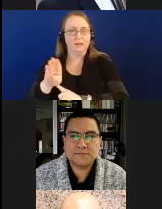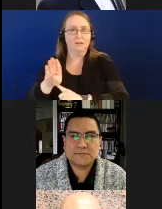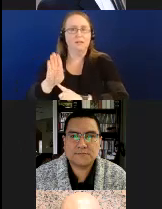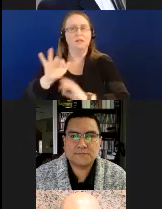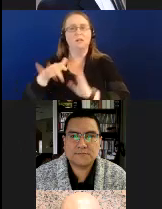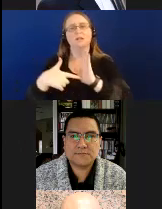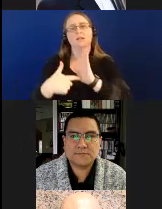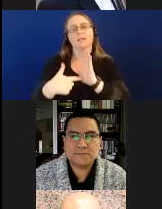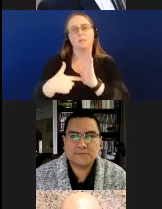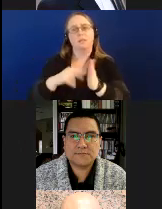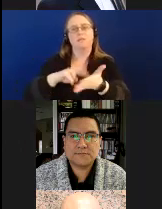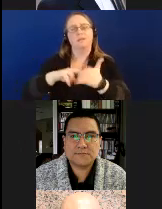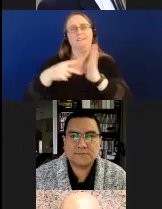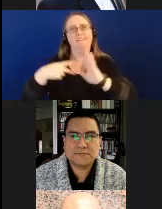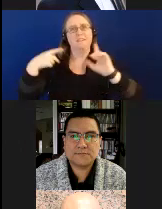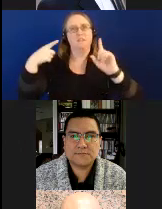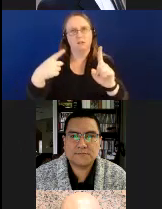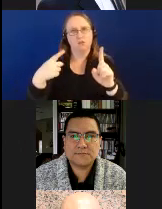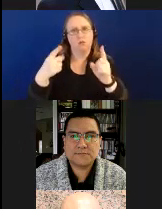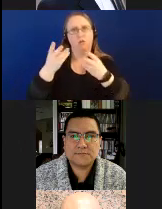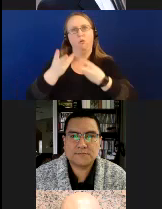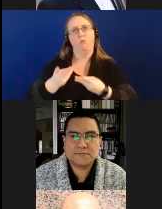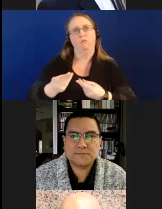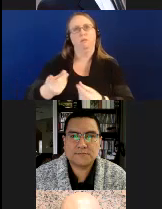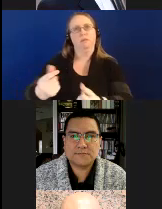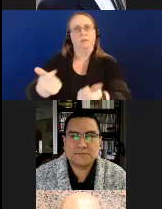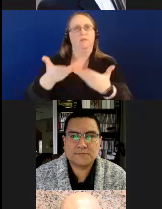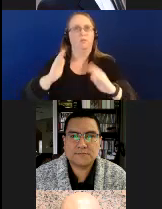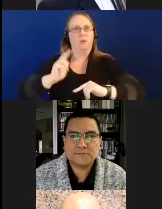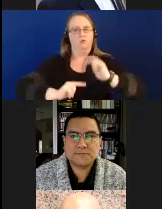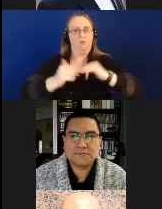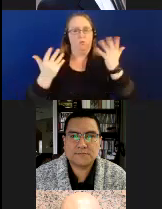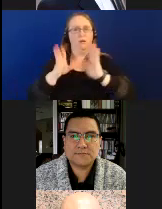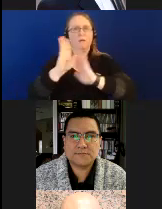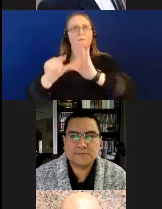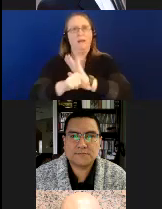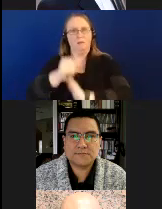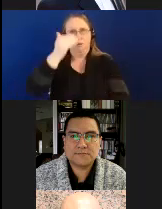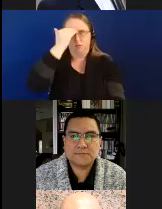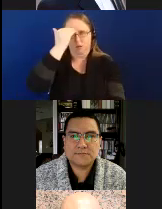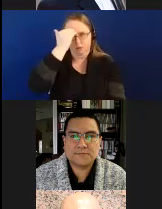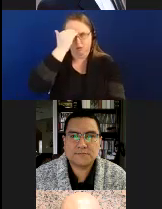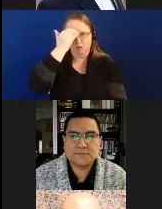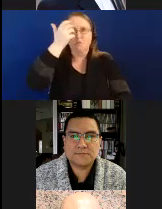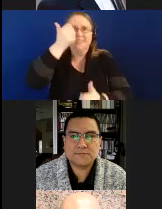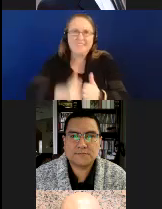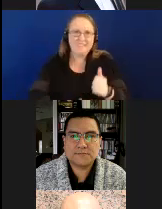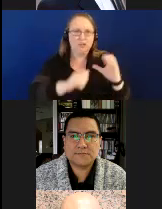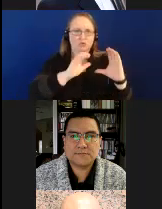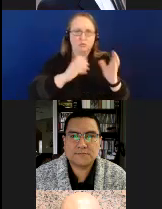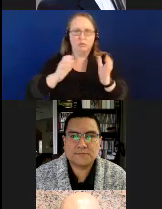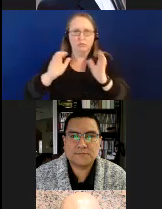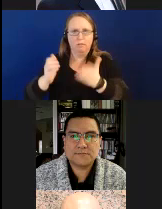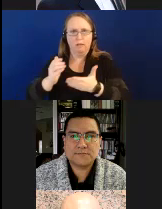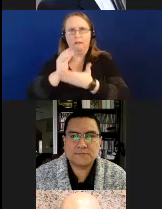an intentional, cohesive way of building background knowledge, because as they go to each of their different lessons